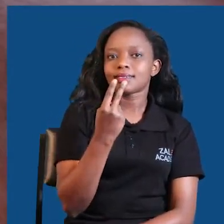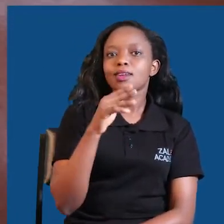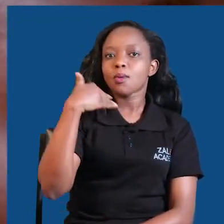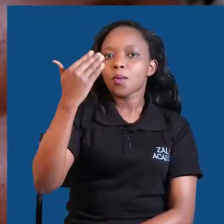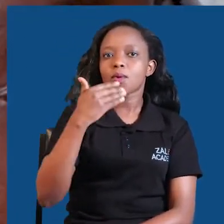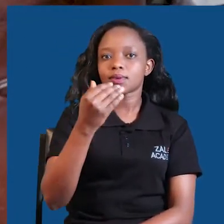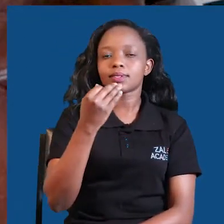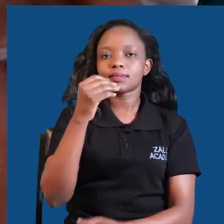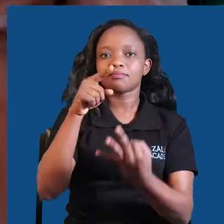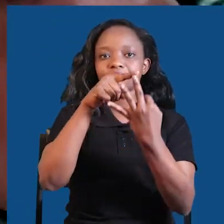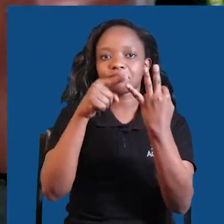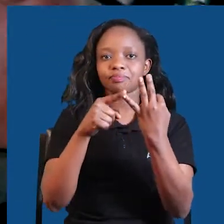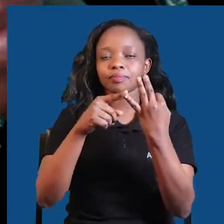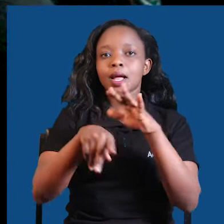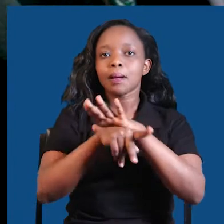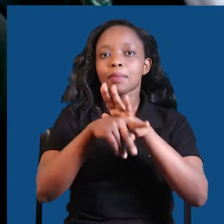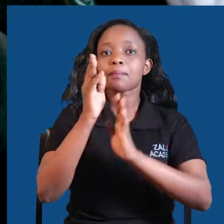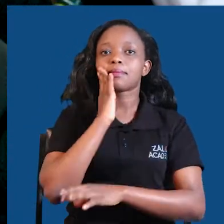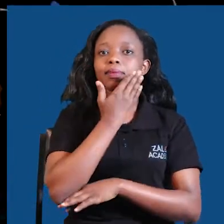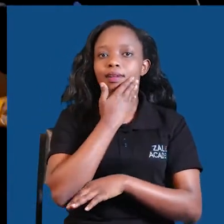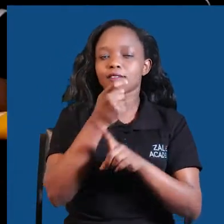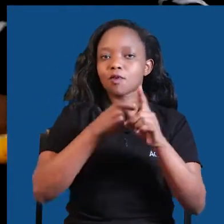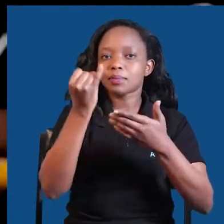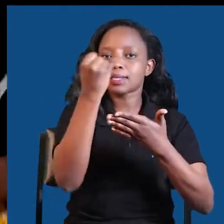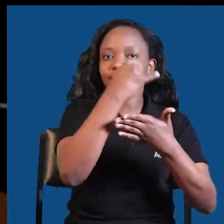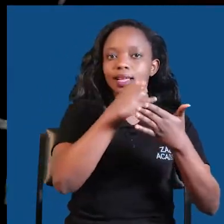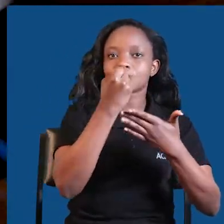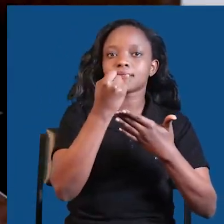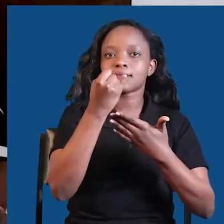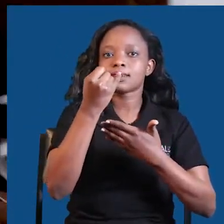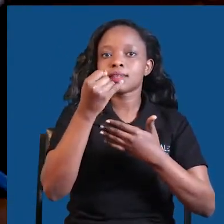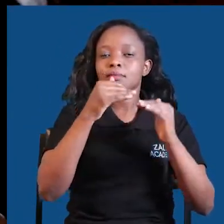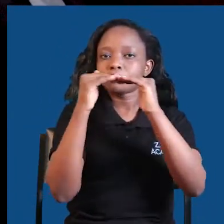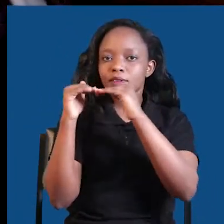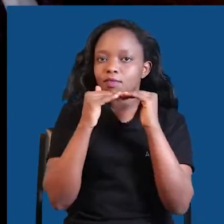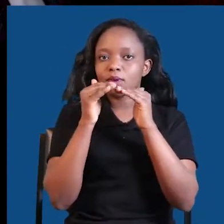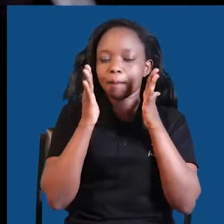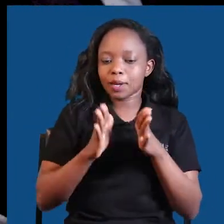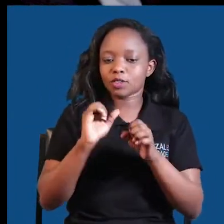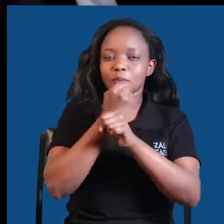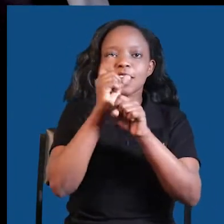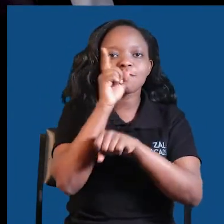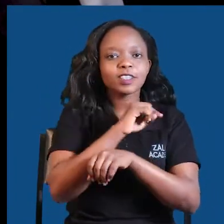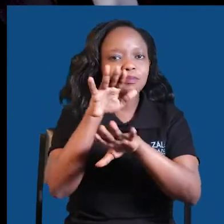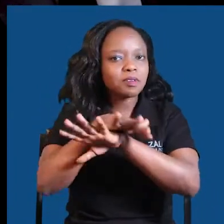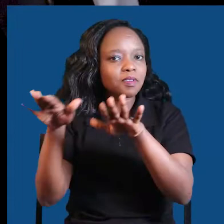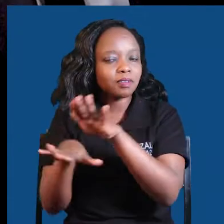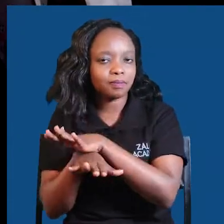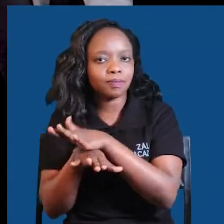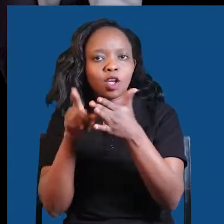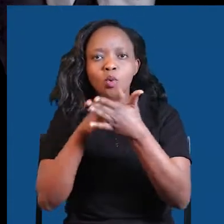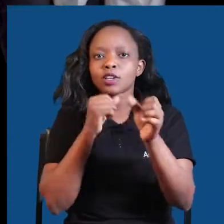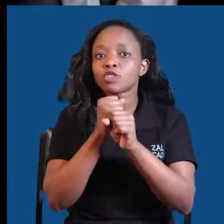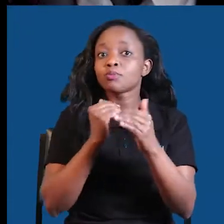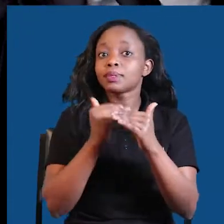find majorly it's usually three primary colors. So from the design phase, once the designer has made the mock-ups and